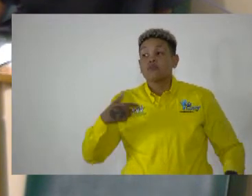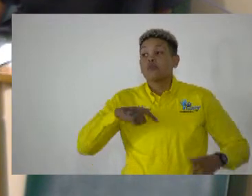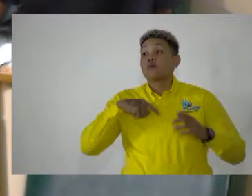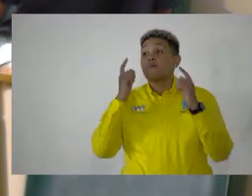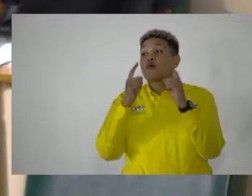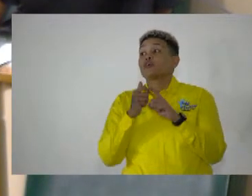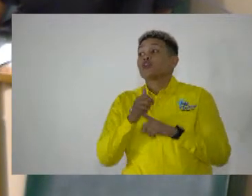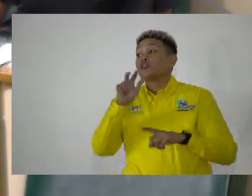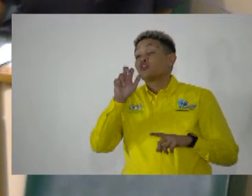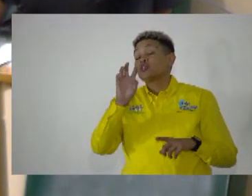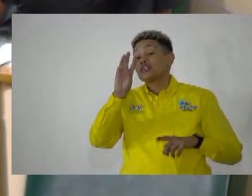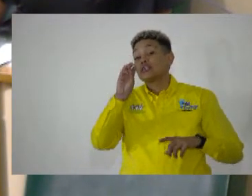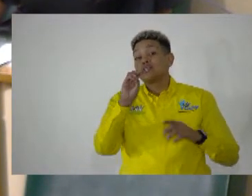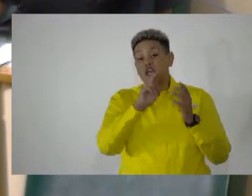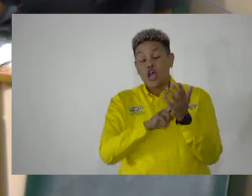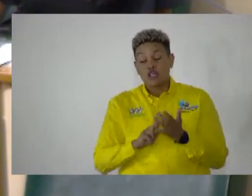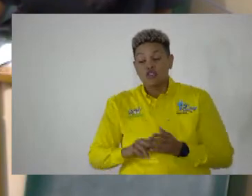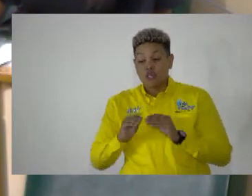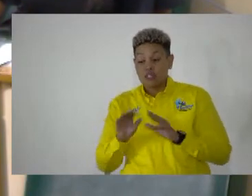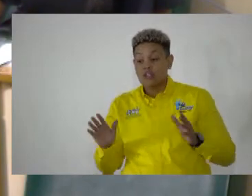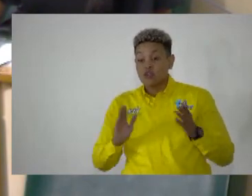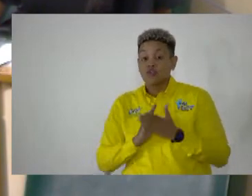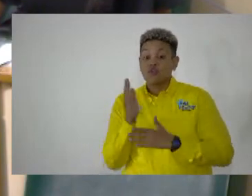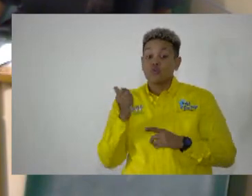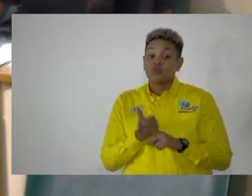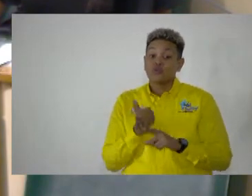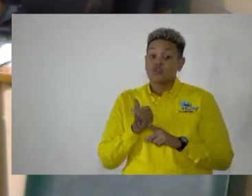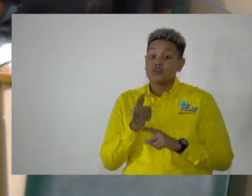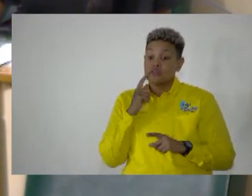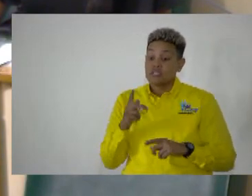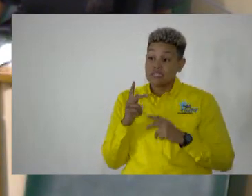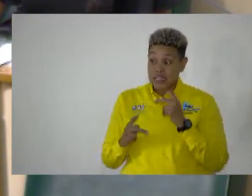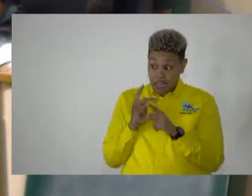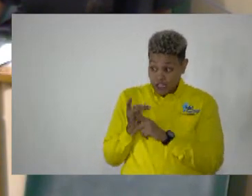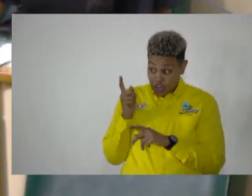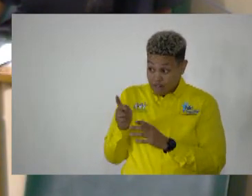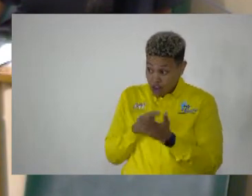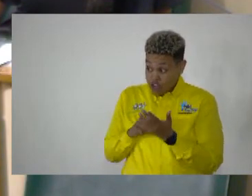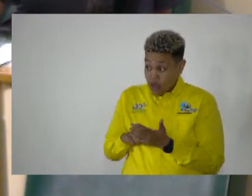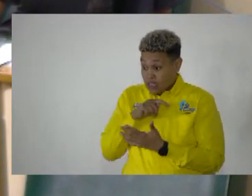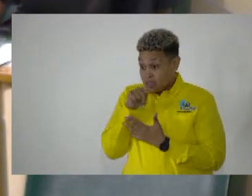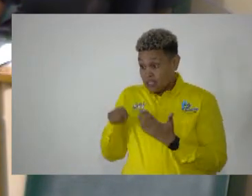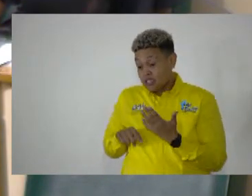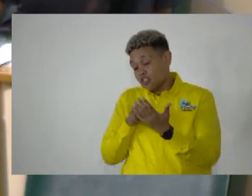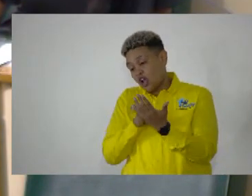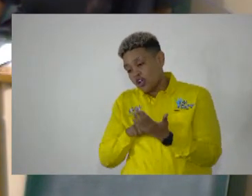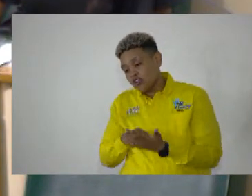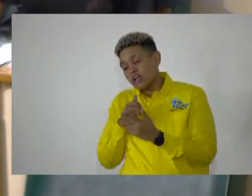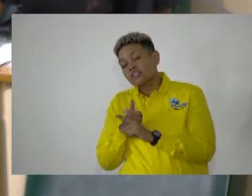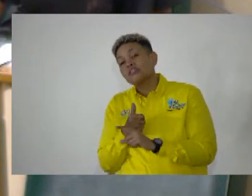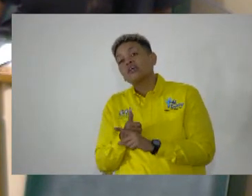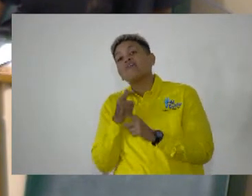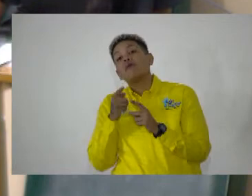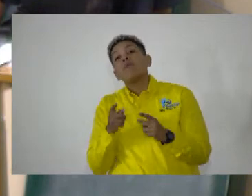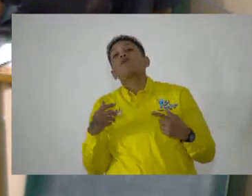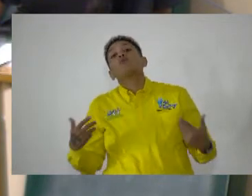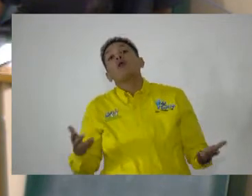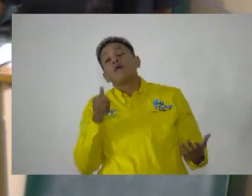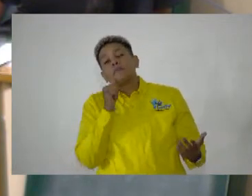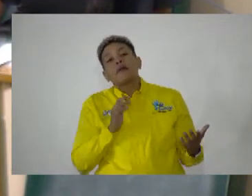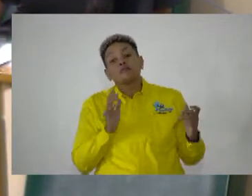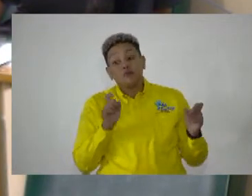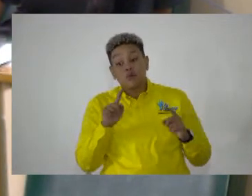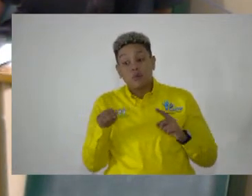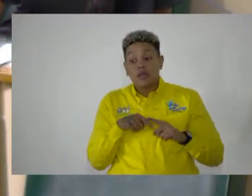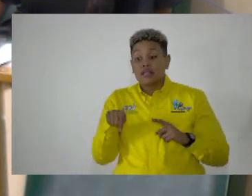There are 360 contracts by virtue, just the nature of it. And these contracts, Madam Speaker, when